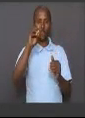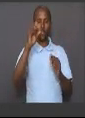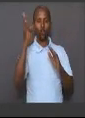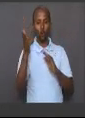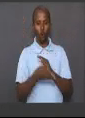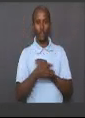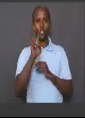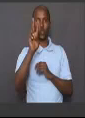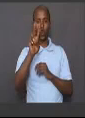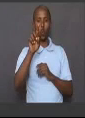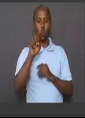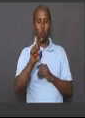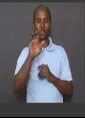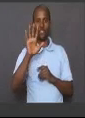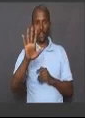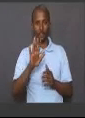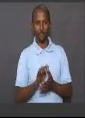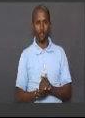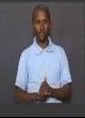over 2.5.